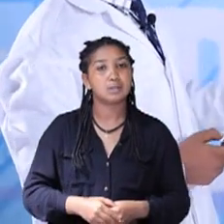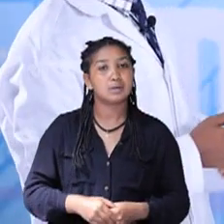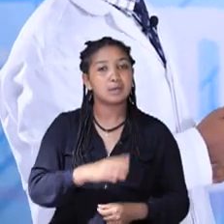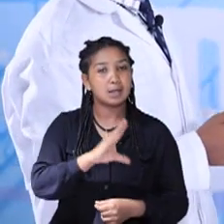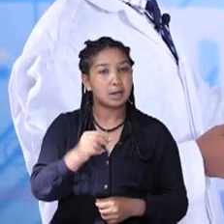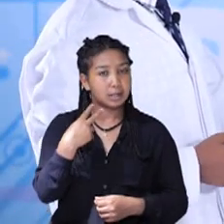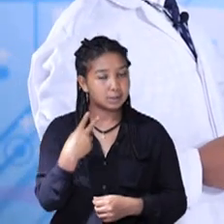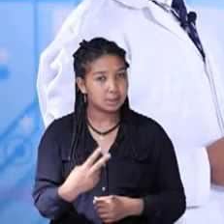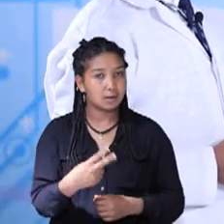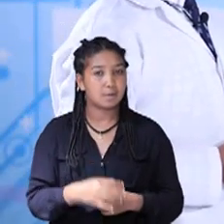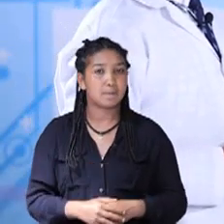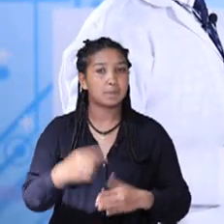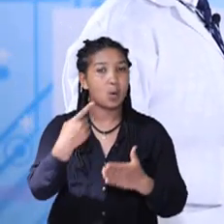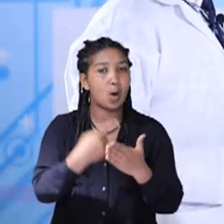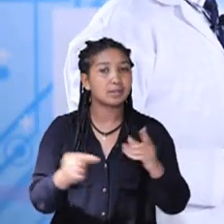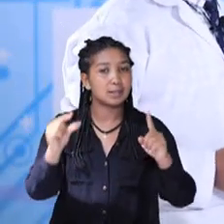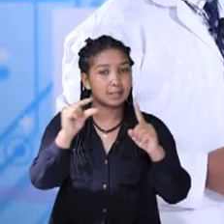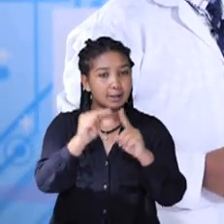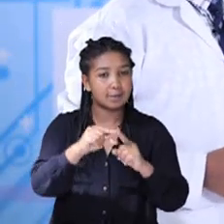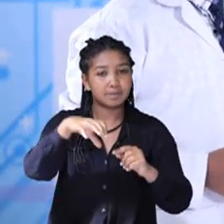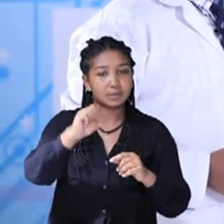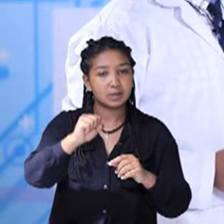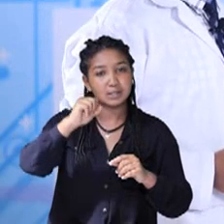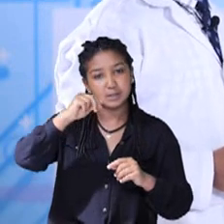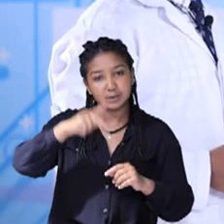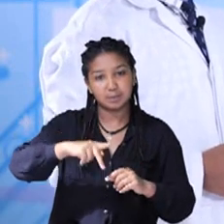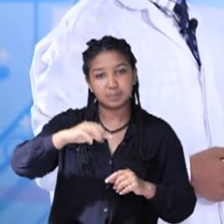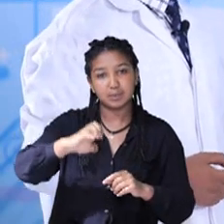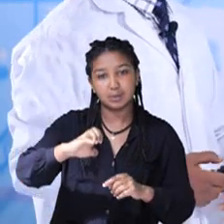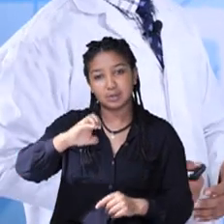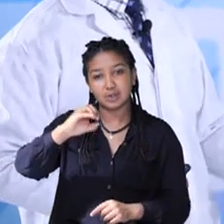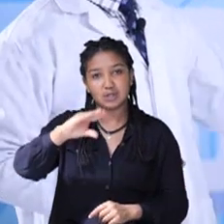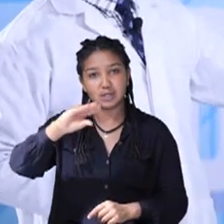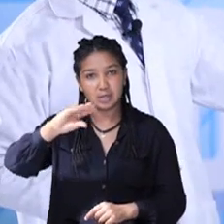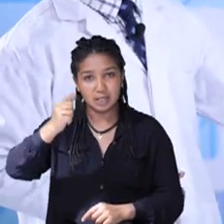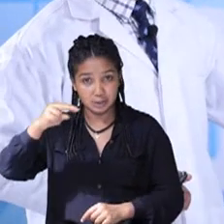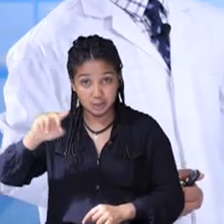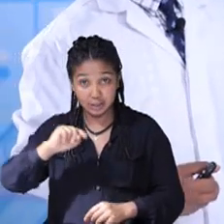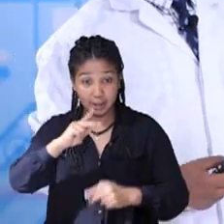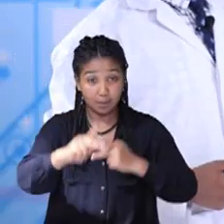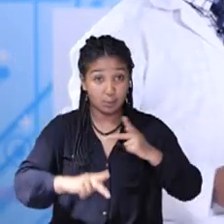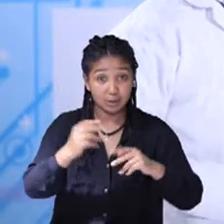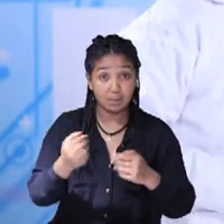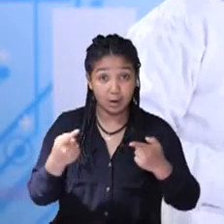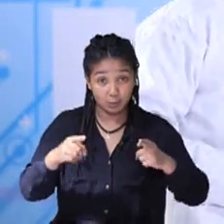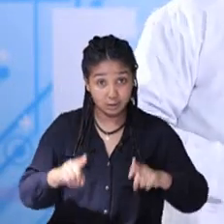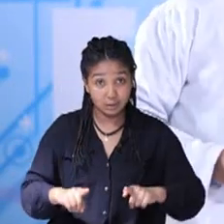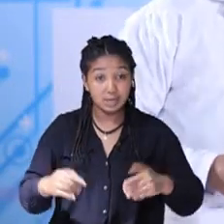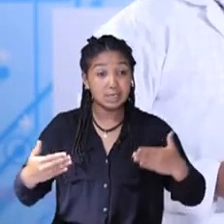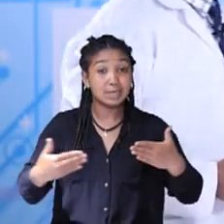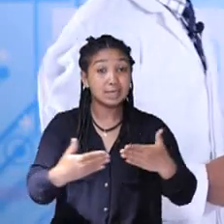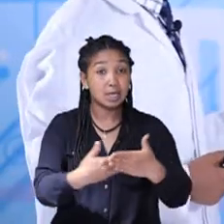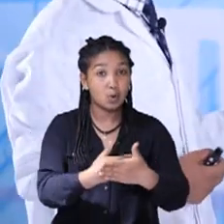And let's see what the term speciation means. A speciation is the process by which